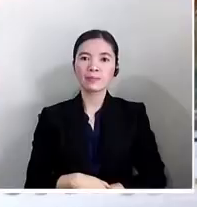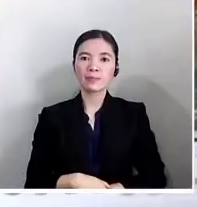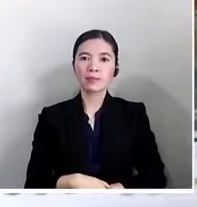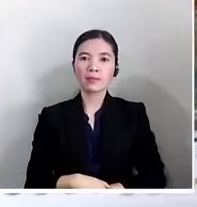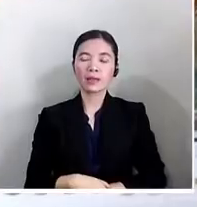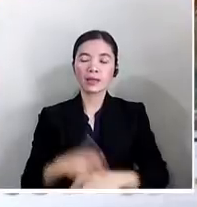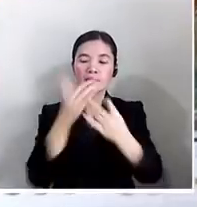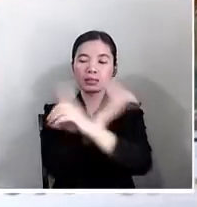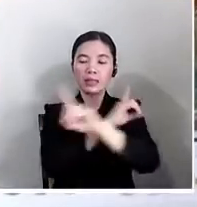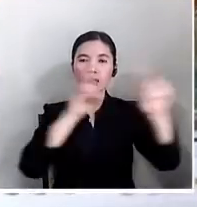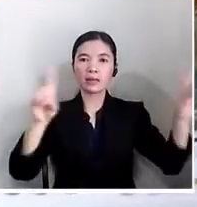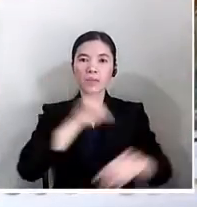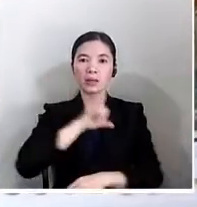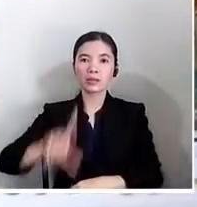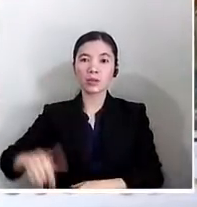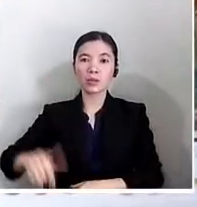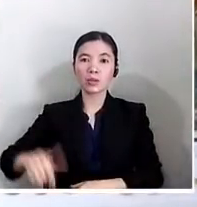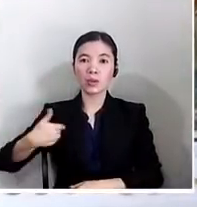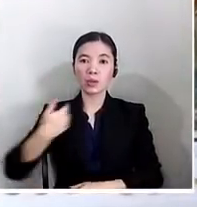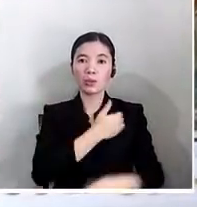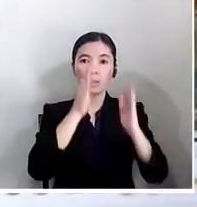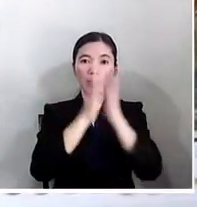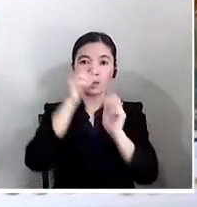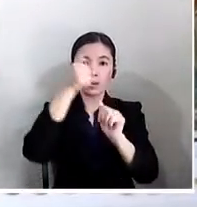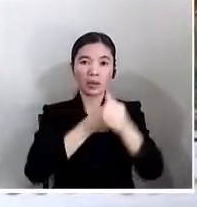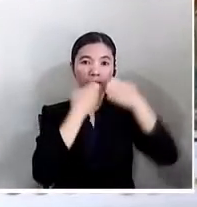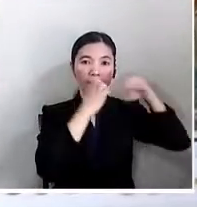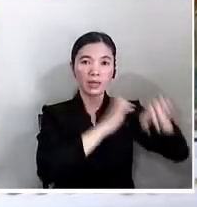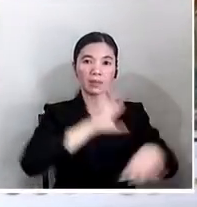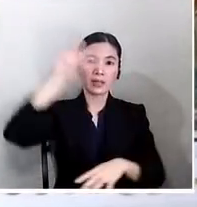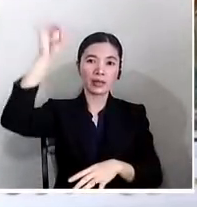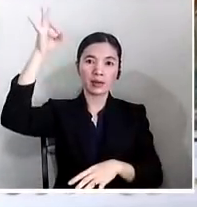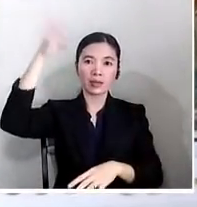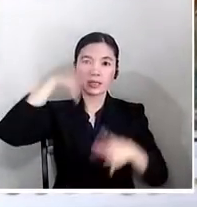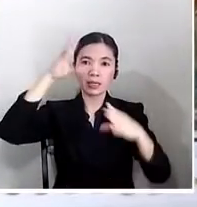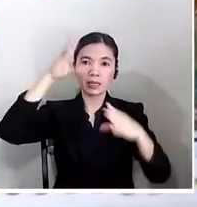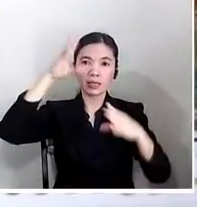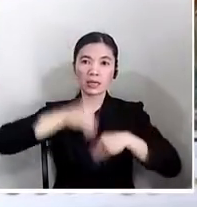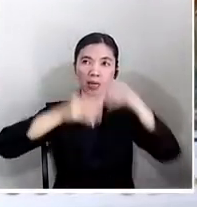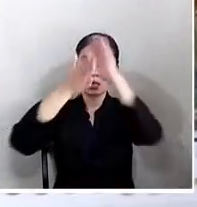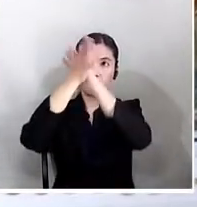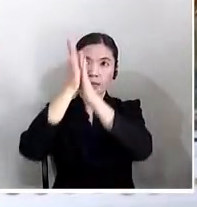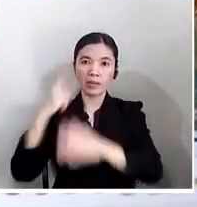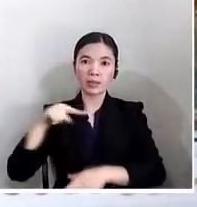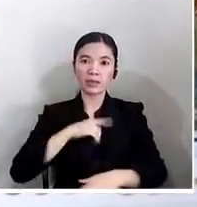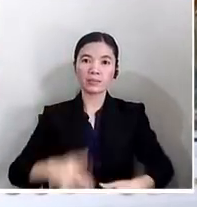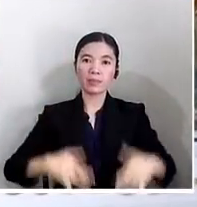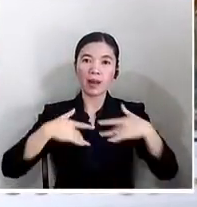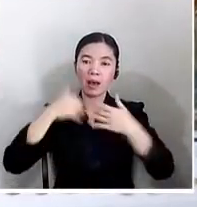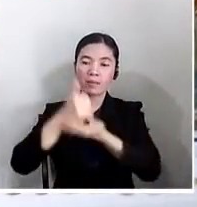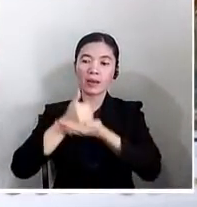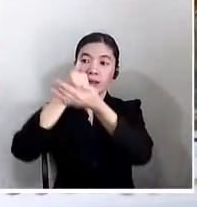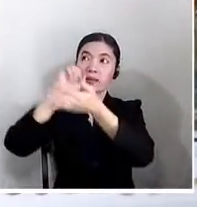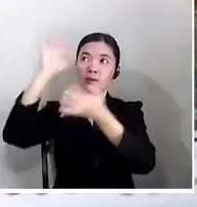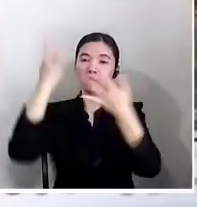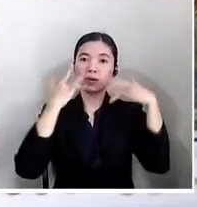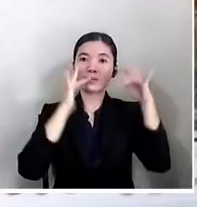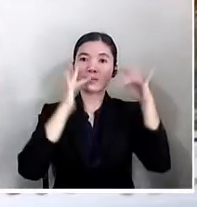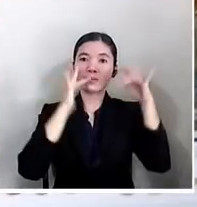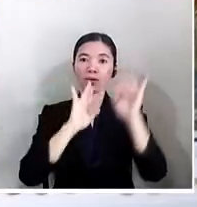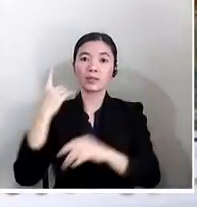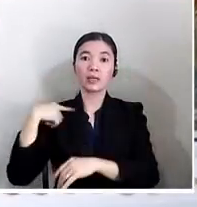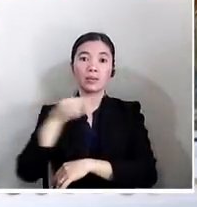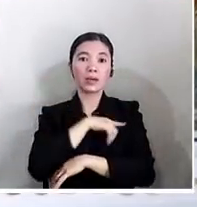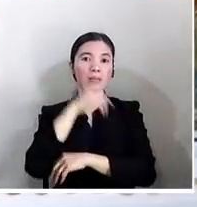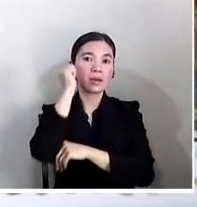Lord, we pray from every evil, graciously grant peace in our days, that by the help of your mercy, we may be always free